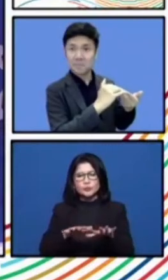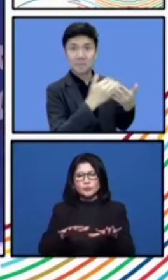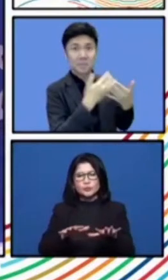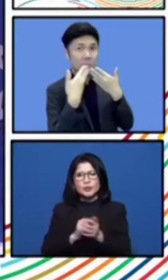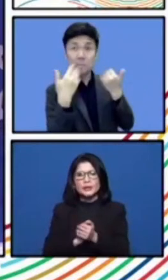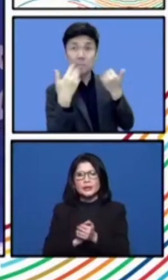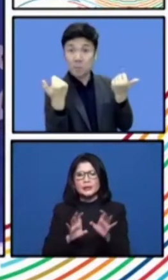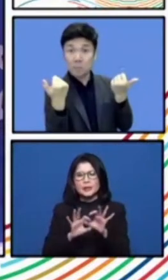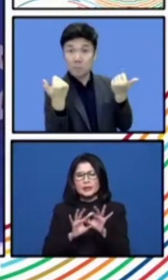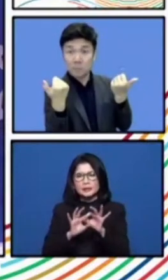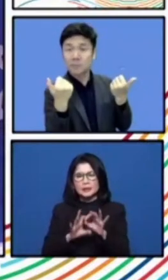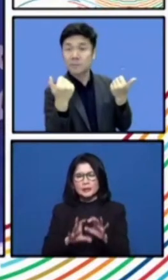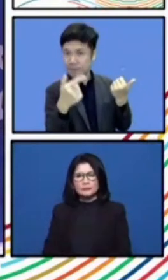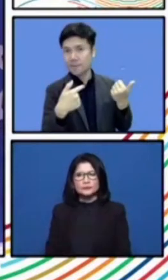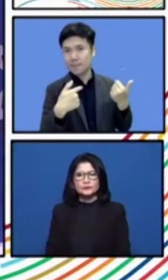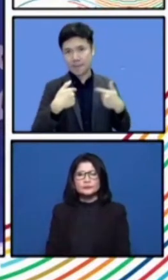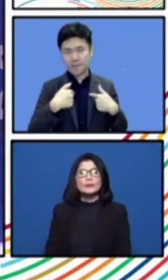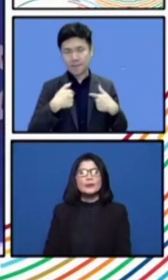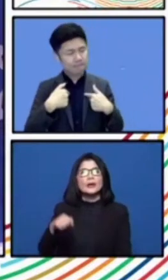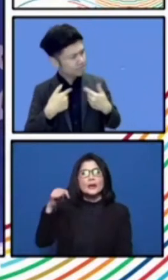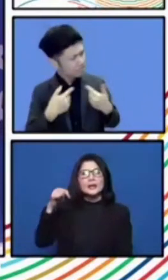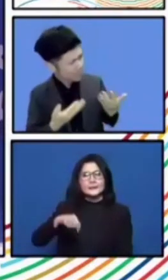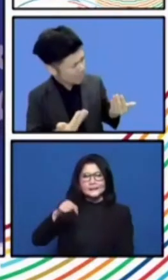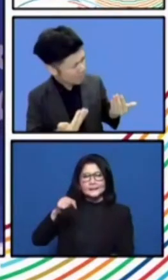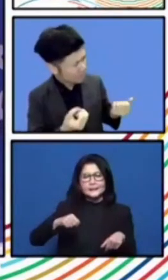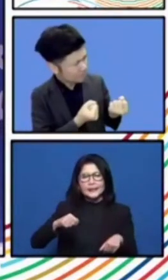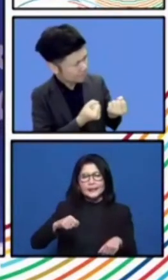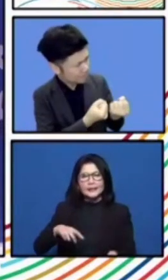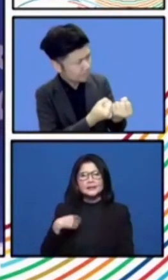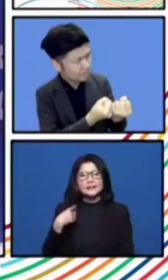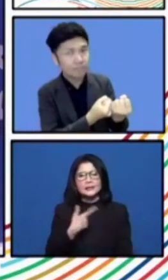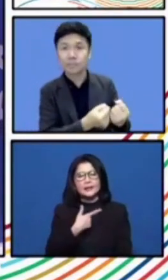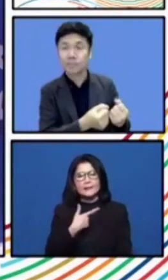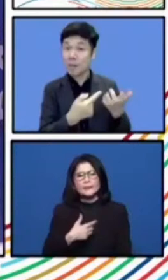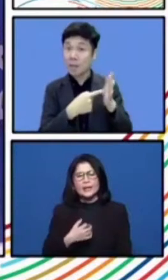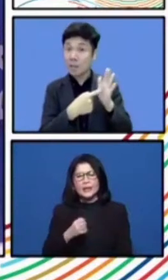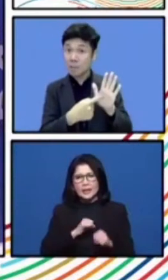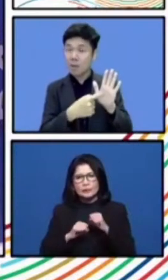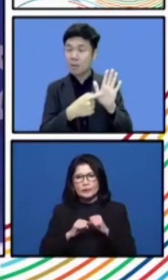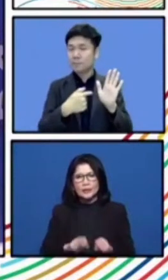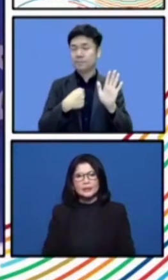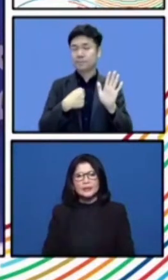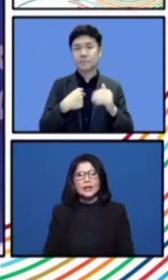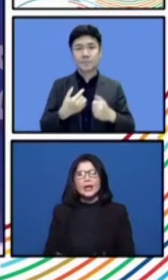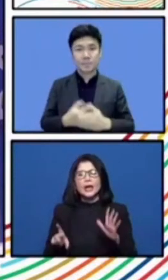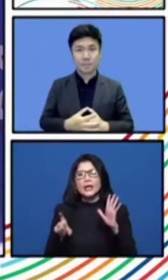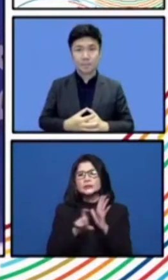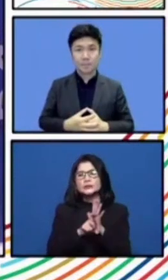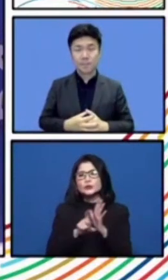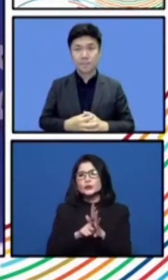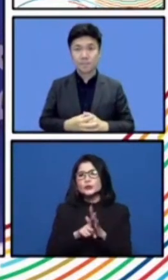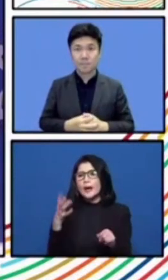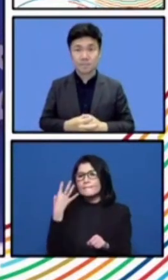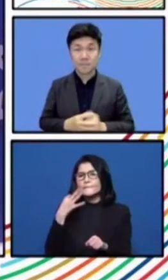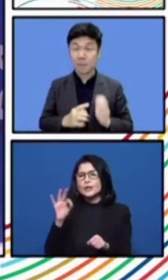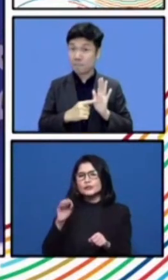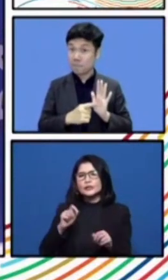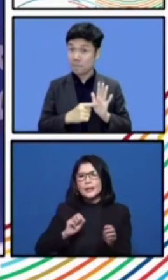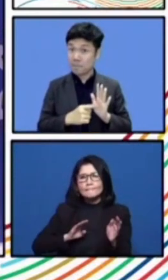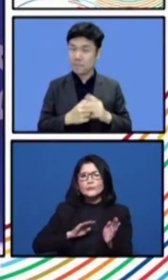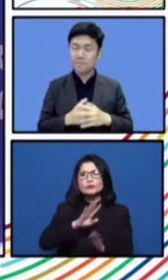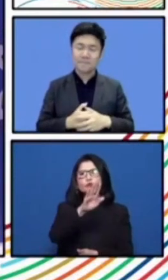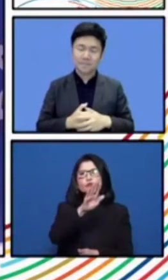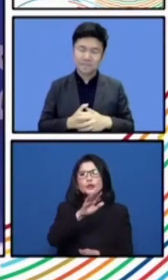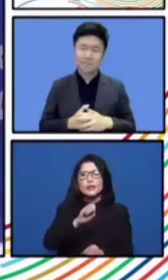working on a concrete example is that we are rolling out um um we are working currently